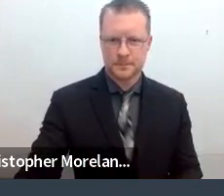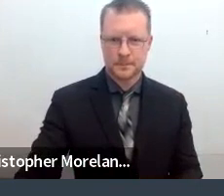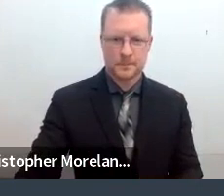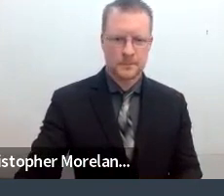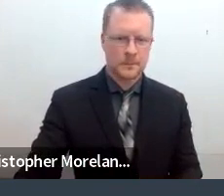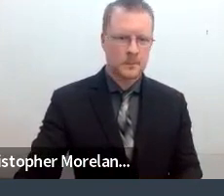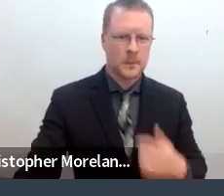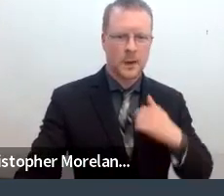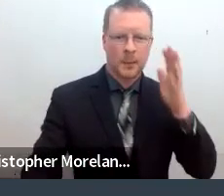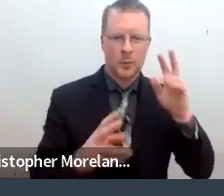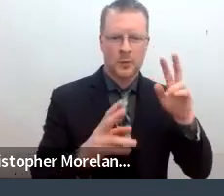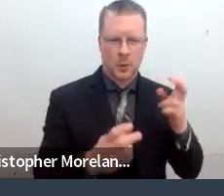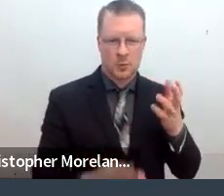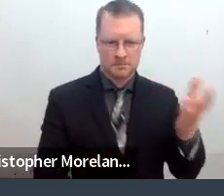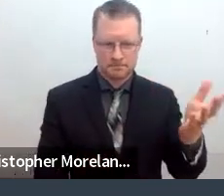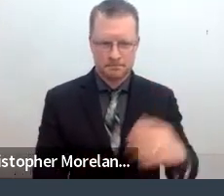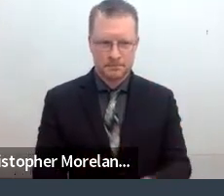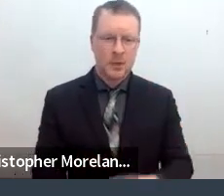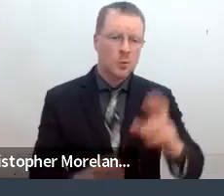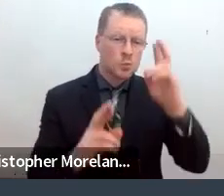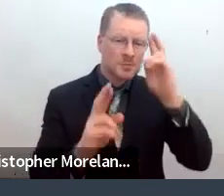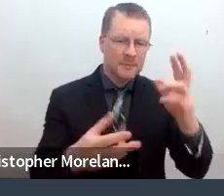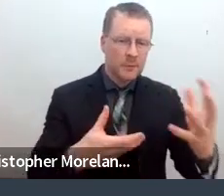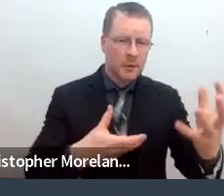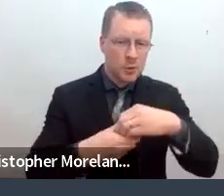Medicine. She says it well.